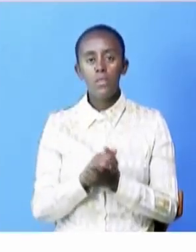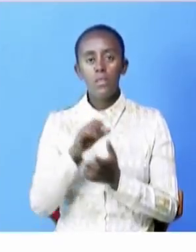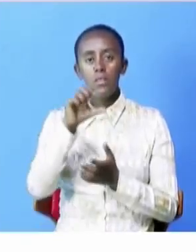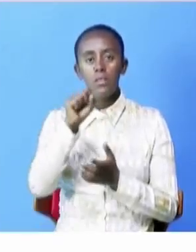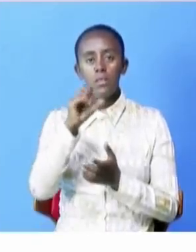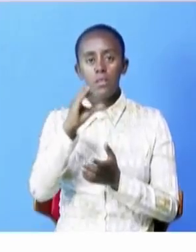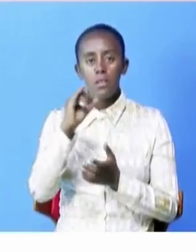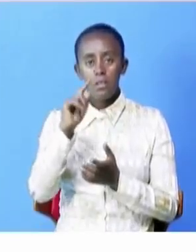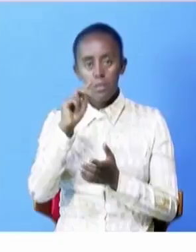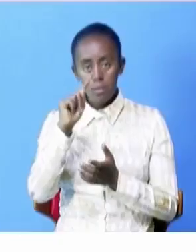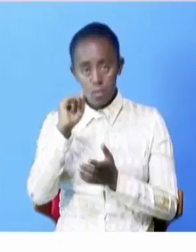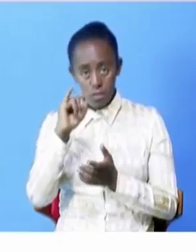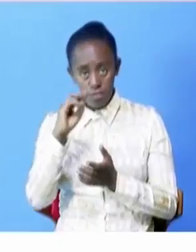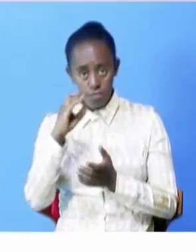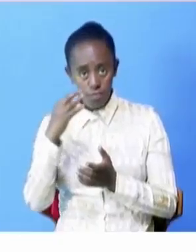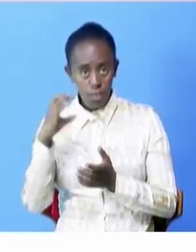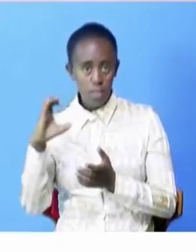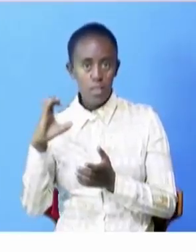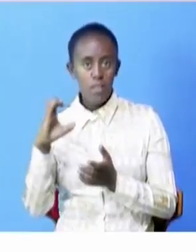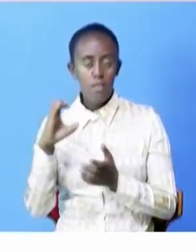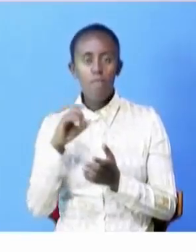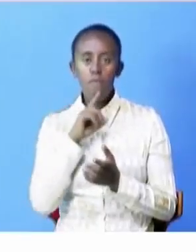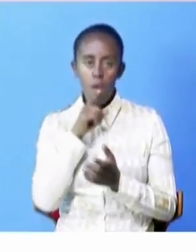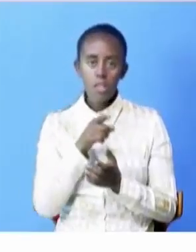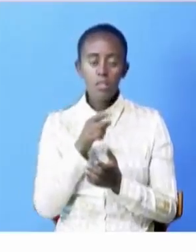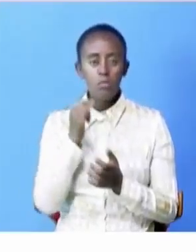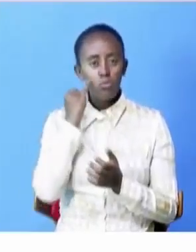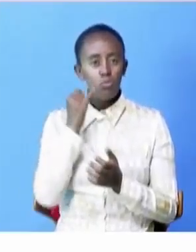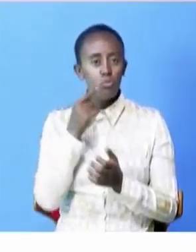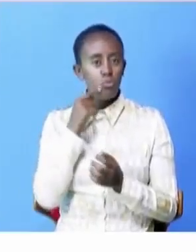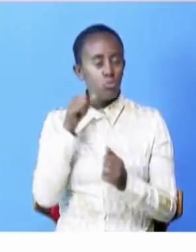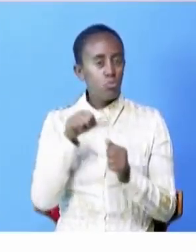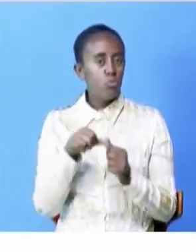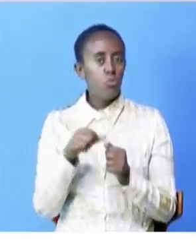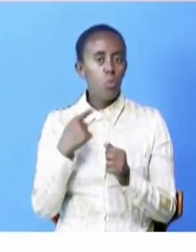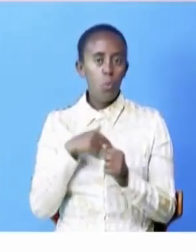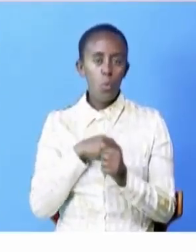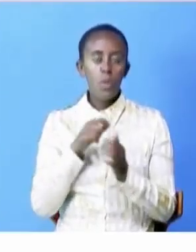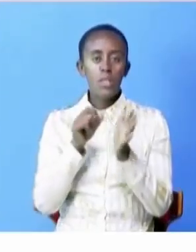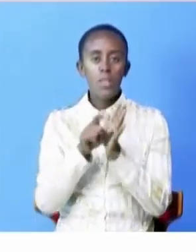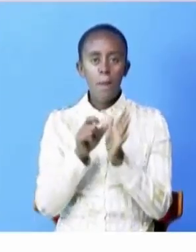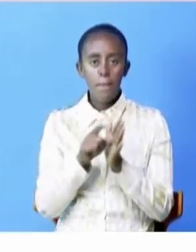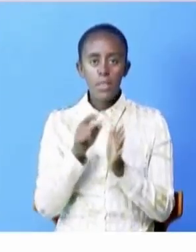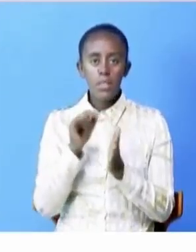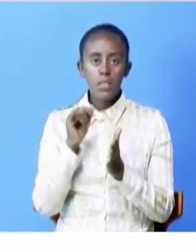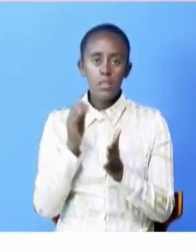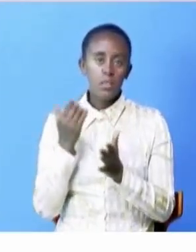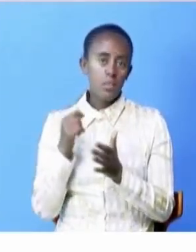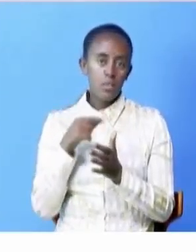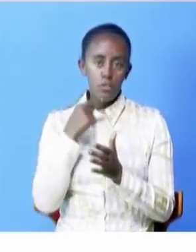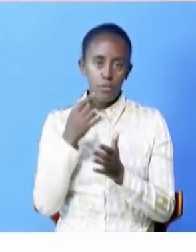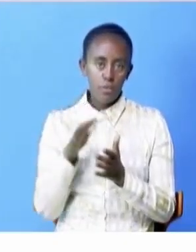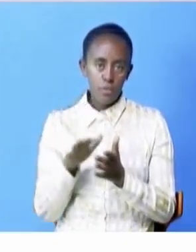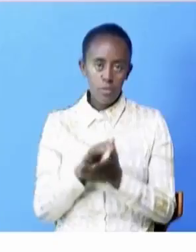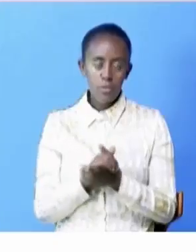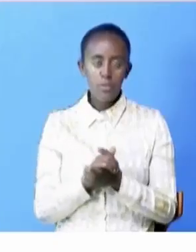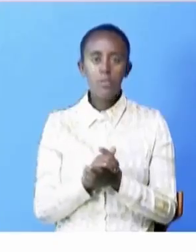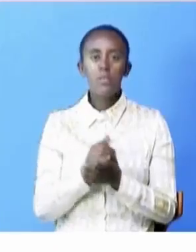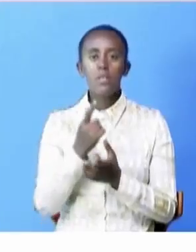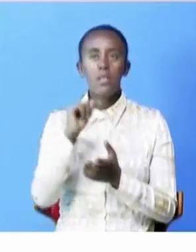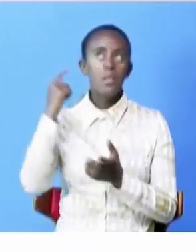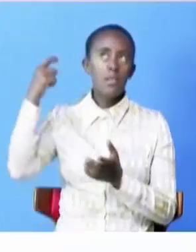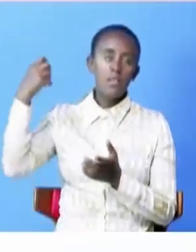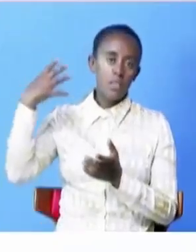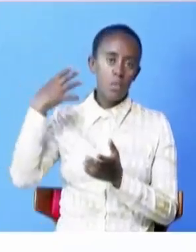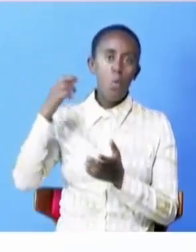scientific facts. If you remember, we gave an example that said the sun